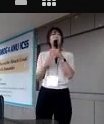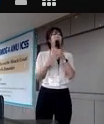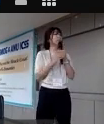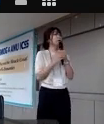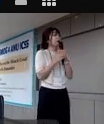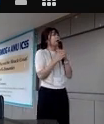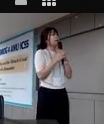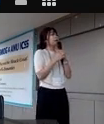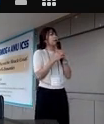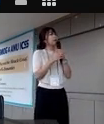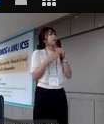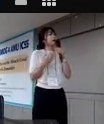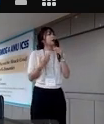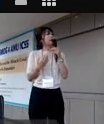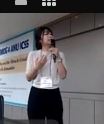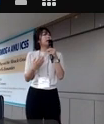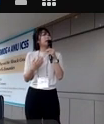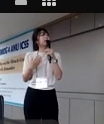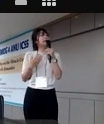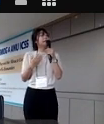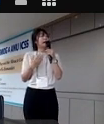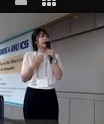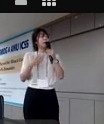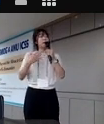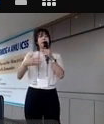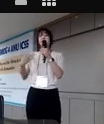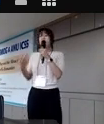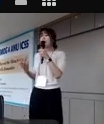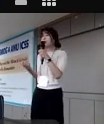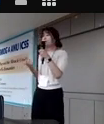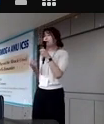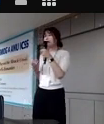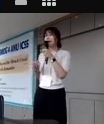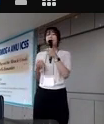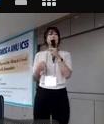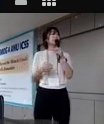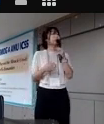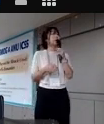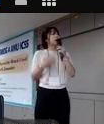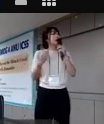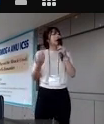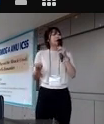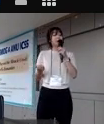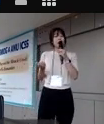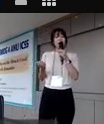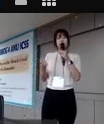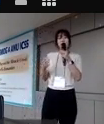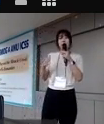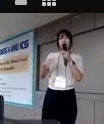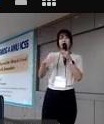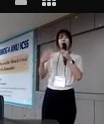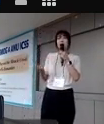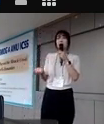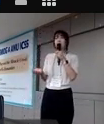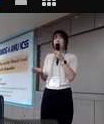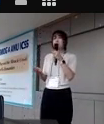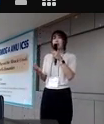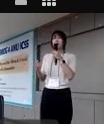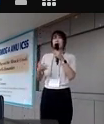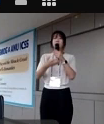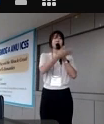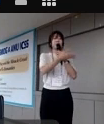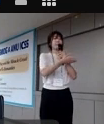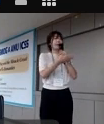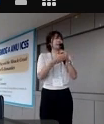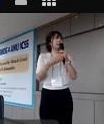problem. For them, what they do is they redefine what agreement is for sign languages. If you recall, the inflecting verbs that I've